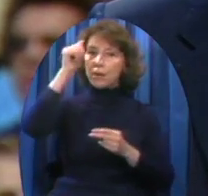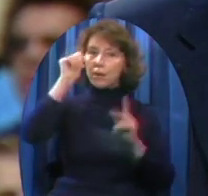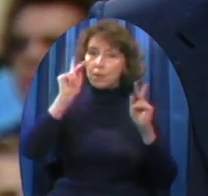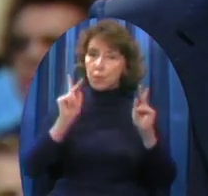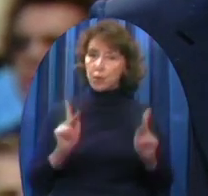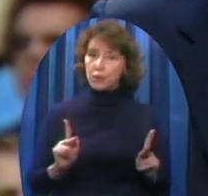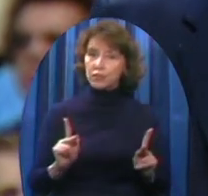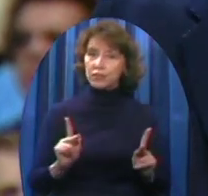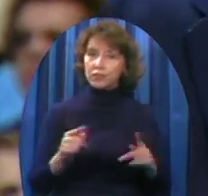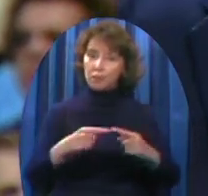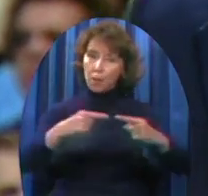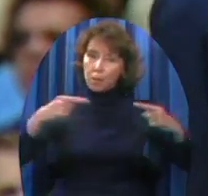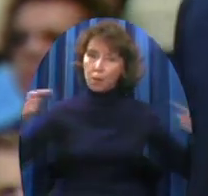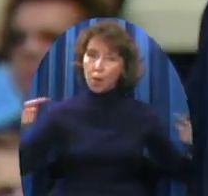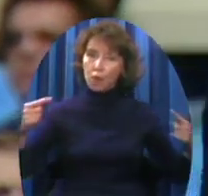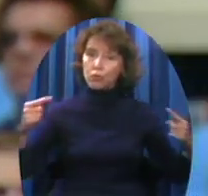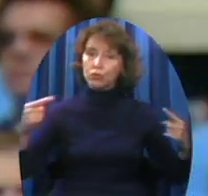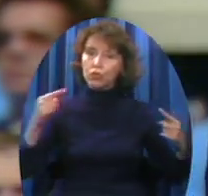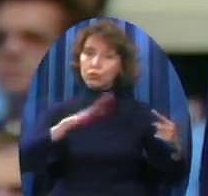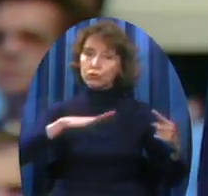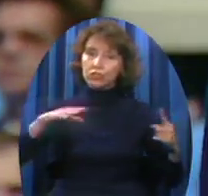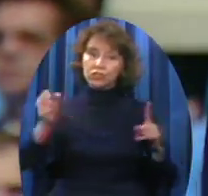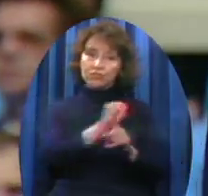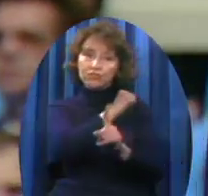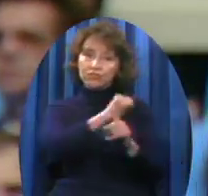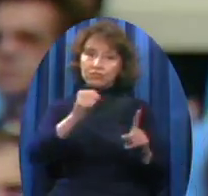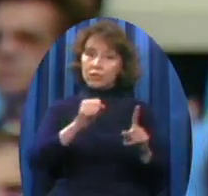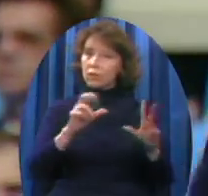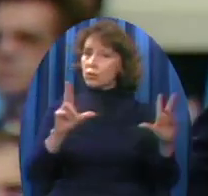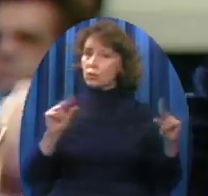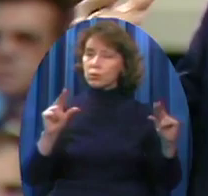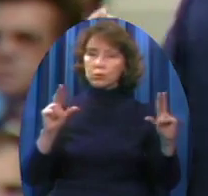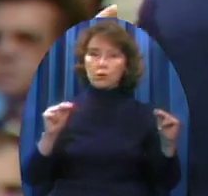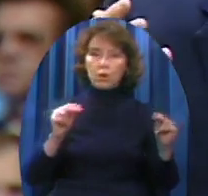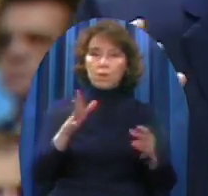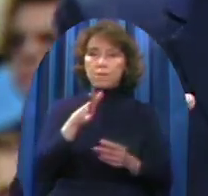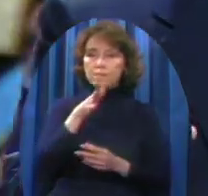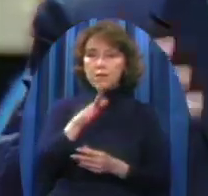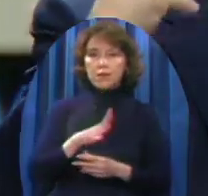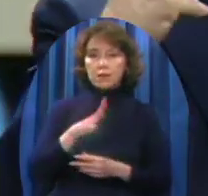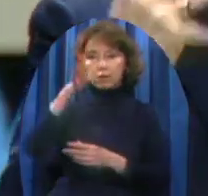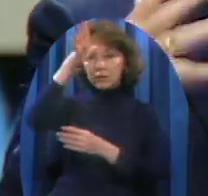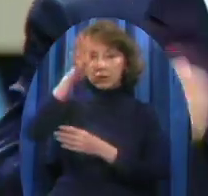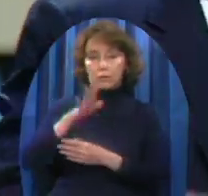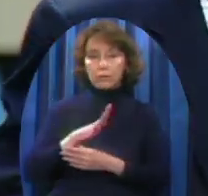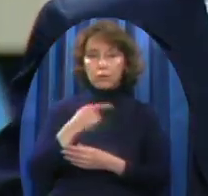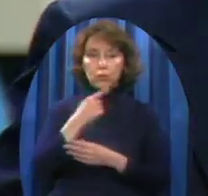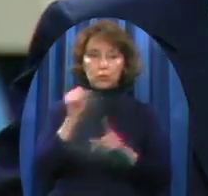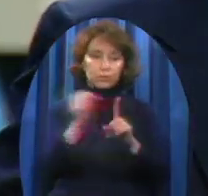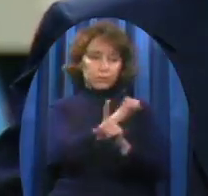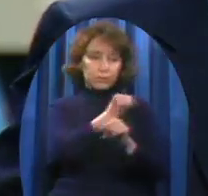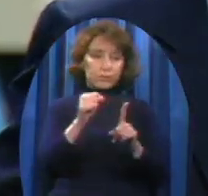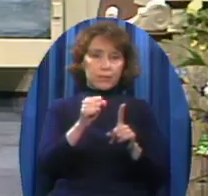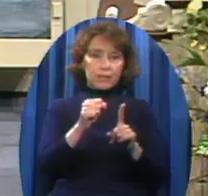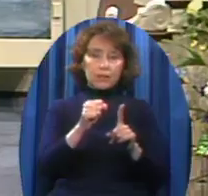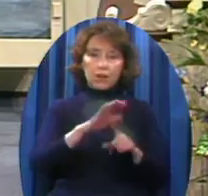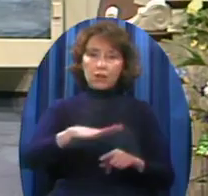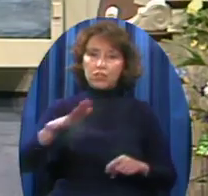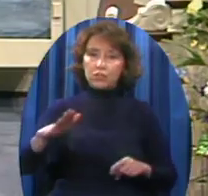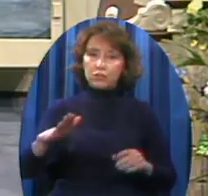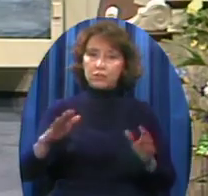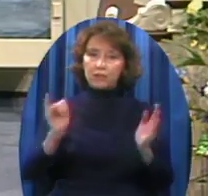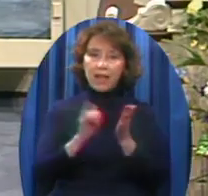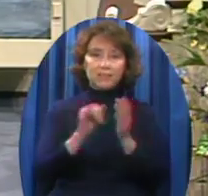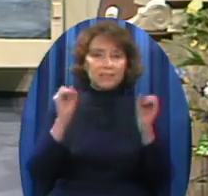abuse. Men and women who beat on little children and misuse and abuse little children are less than human beings. So